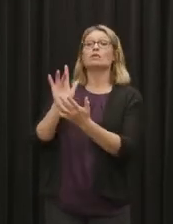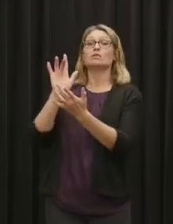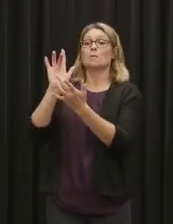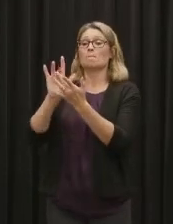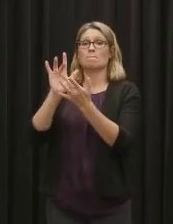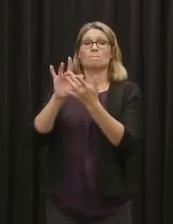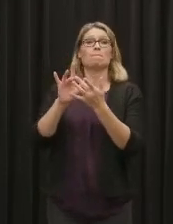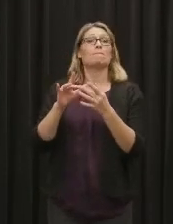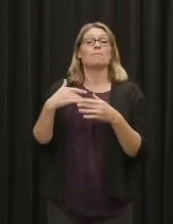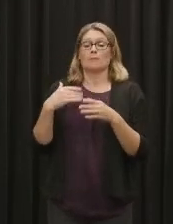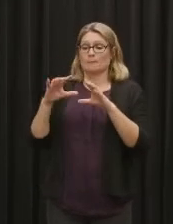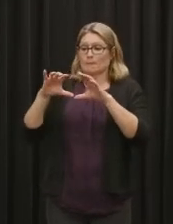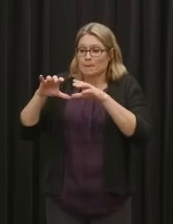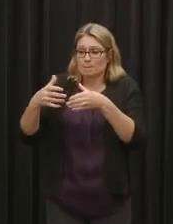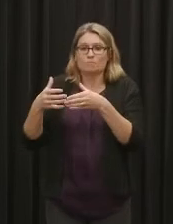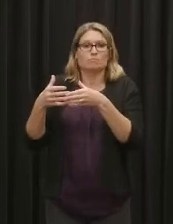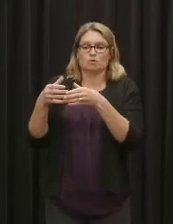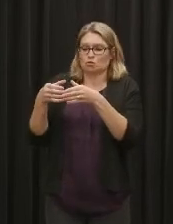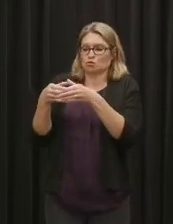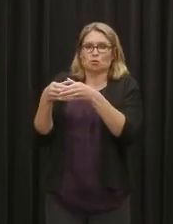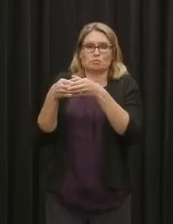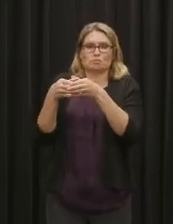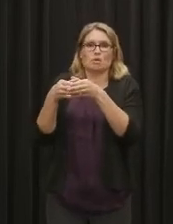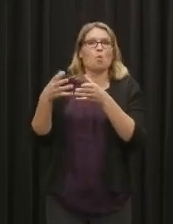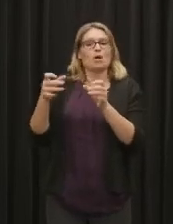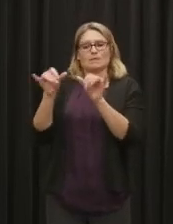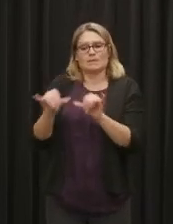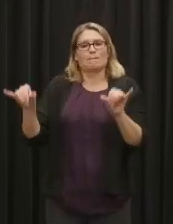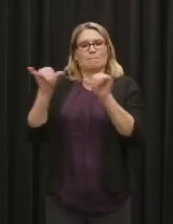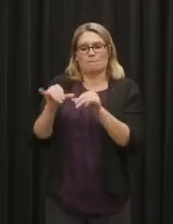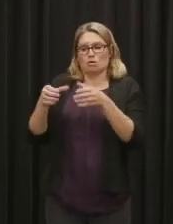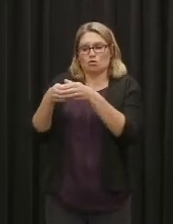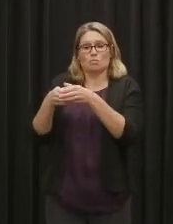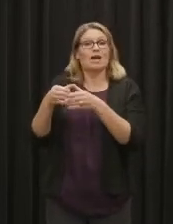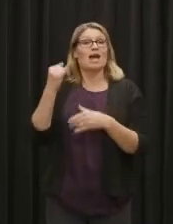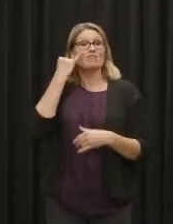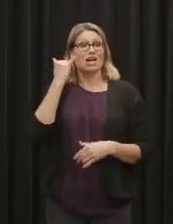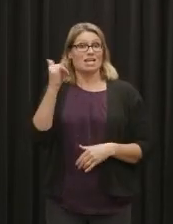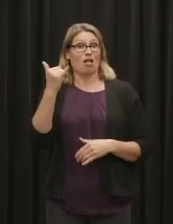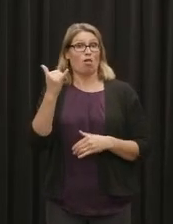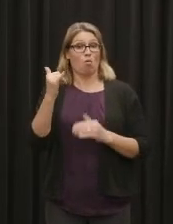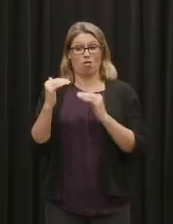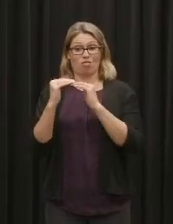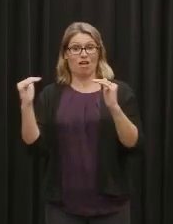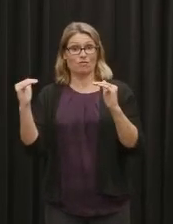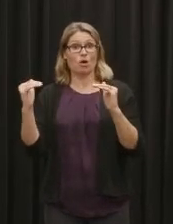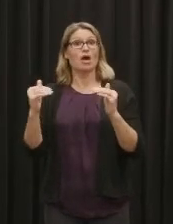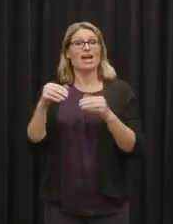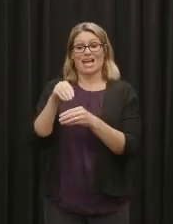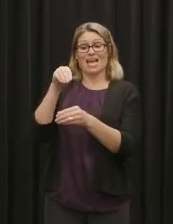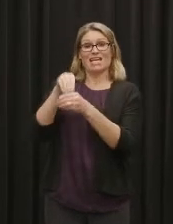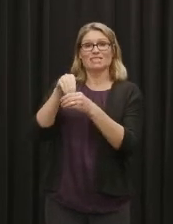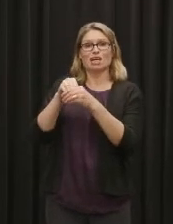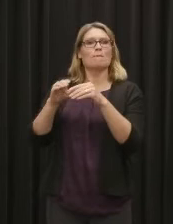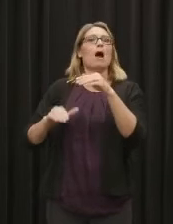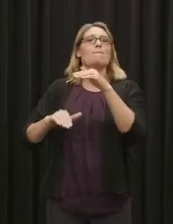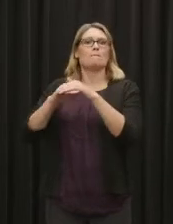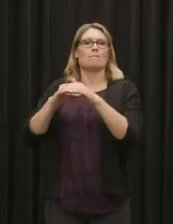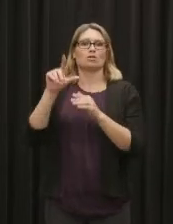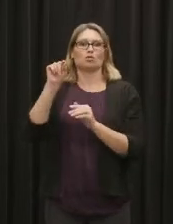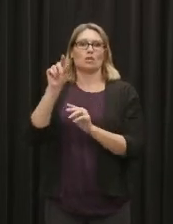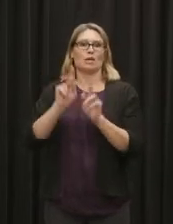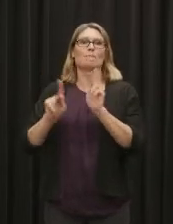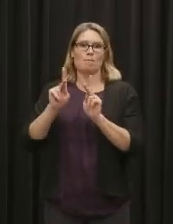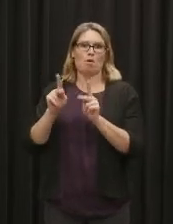a minimal number and make sure that they are consistent. So at the yellow level, informal indoor gatherings of up to 20 people